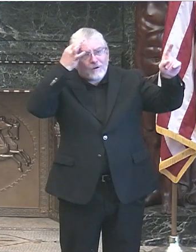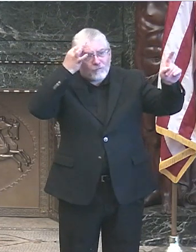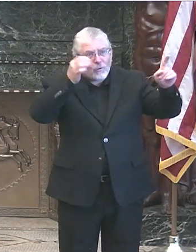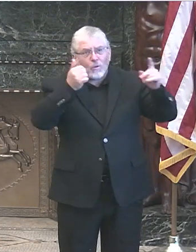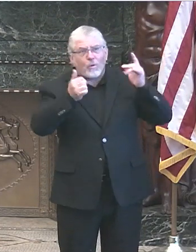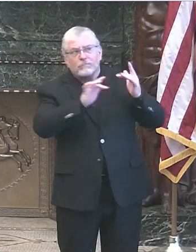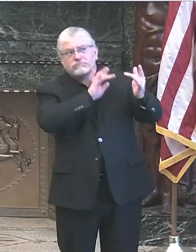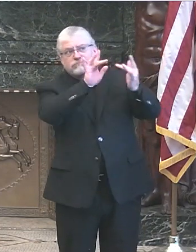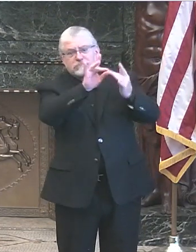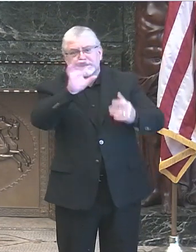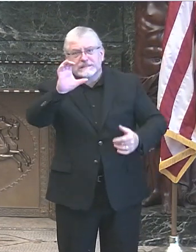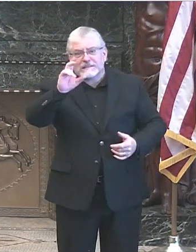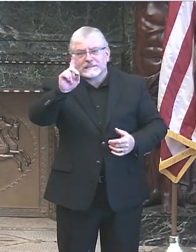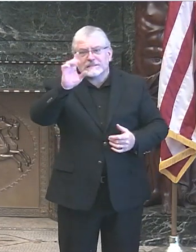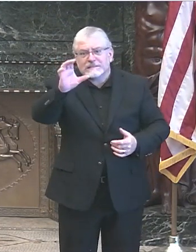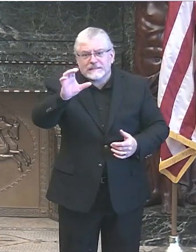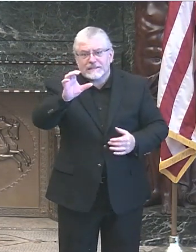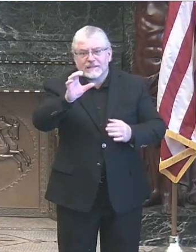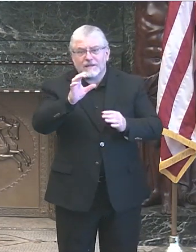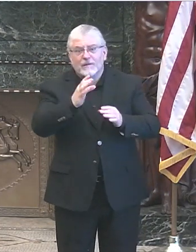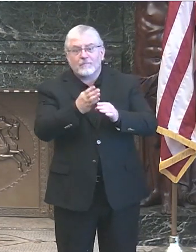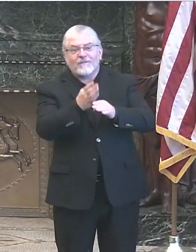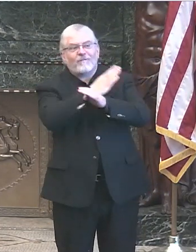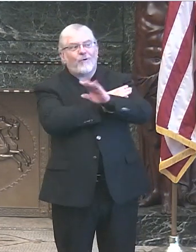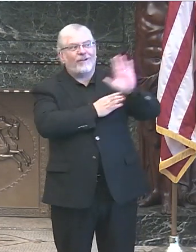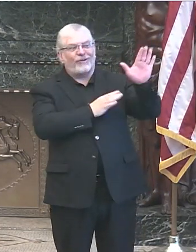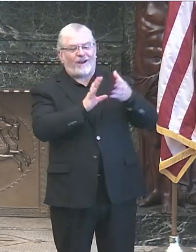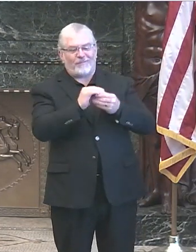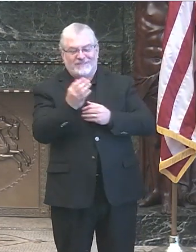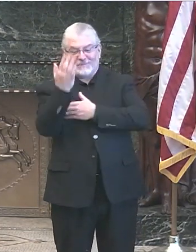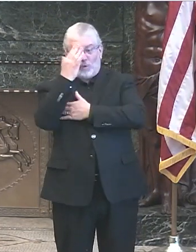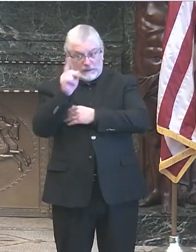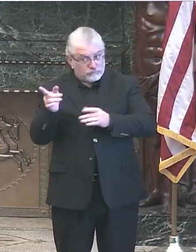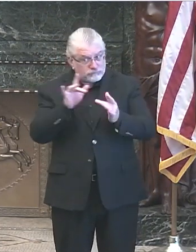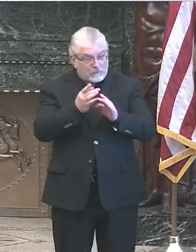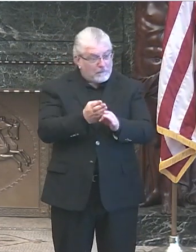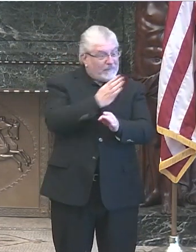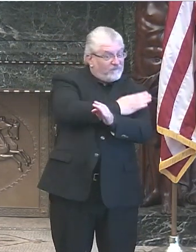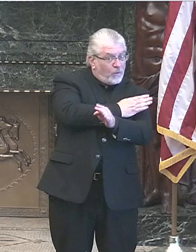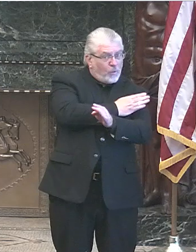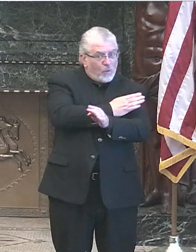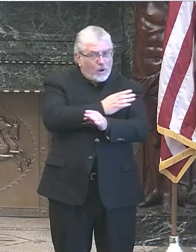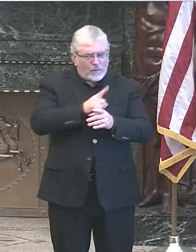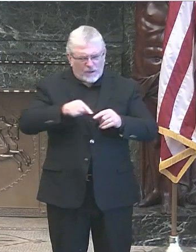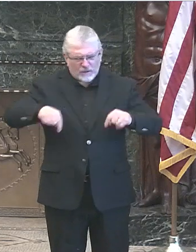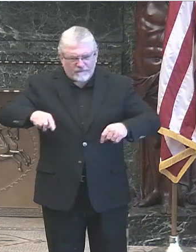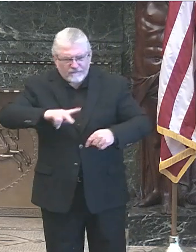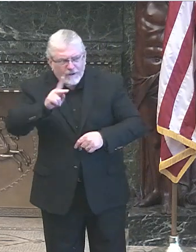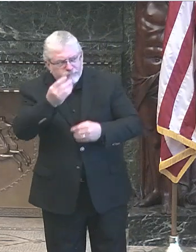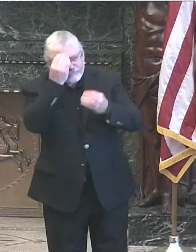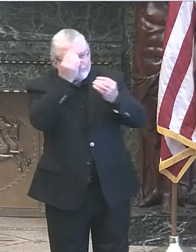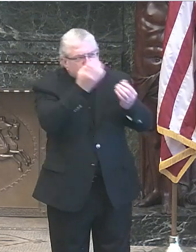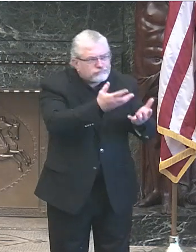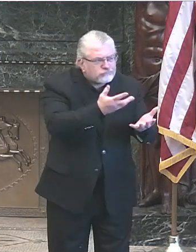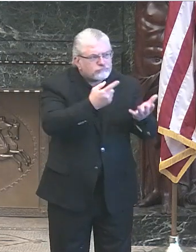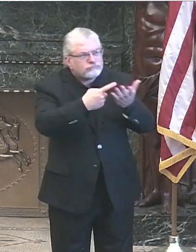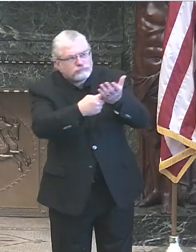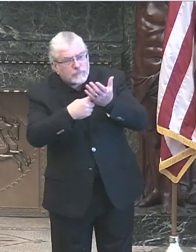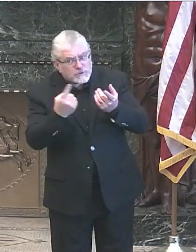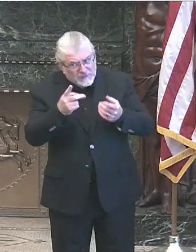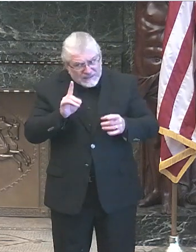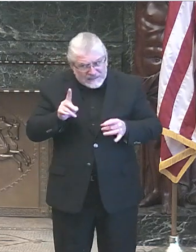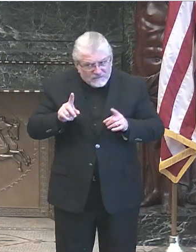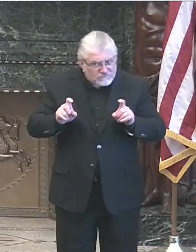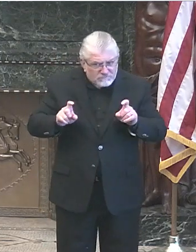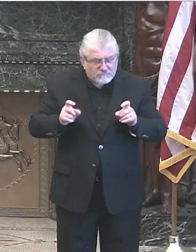this morning, said to Philly, hey, you guys are an upcoming hotspot? My staff talked to people at the Center for Disease